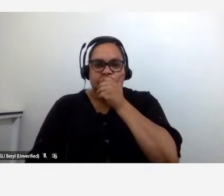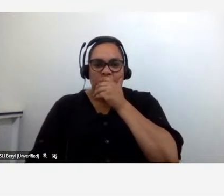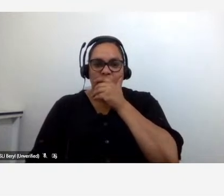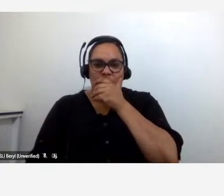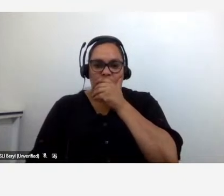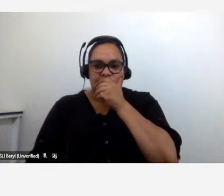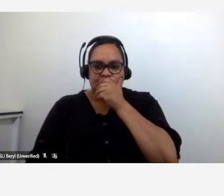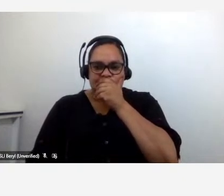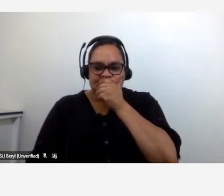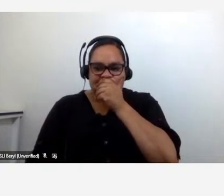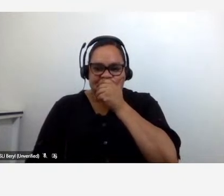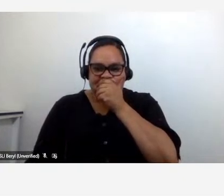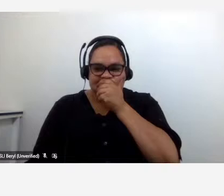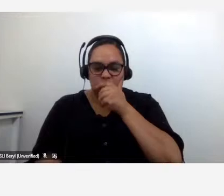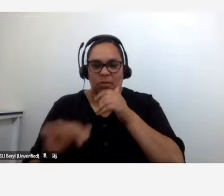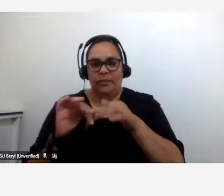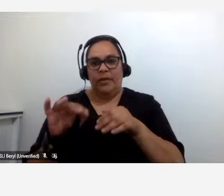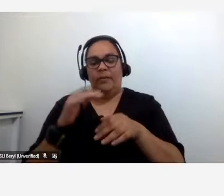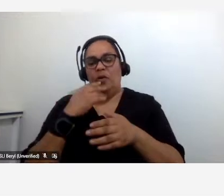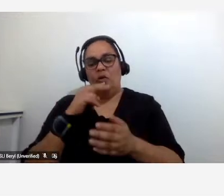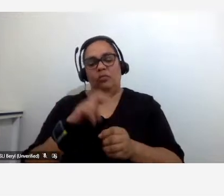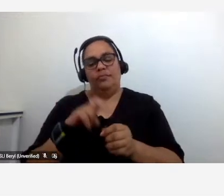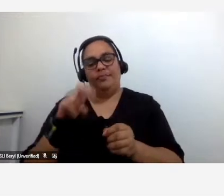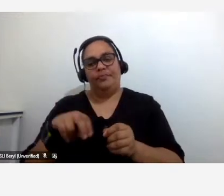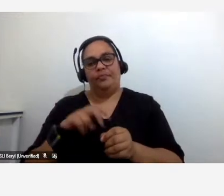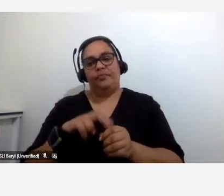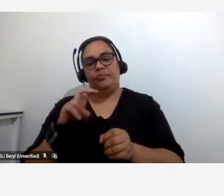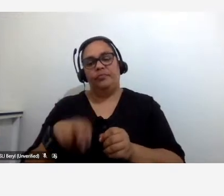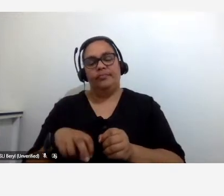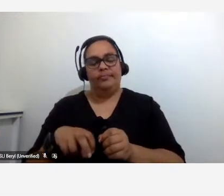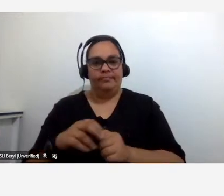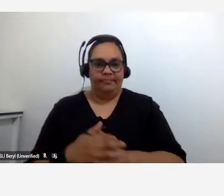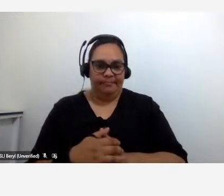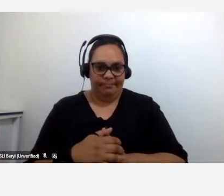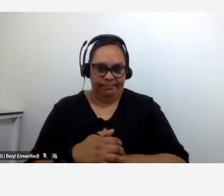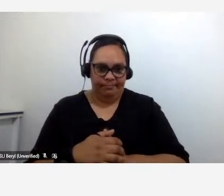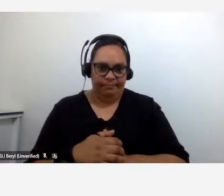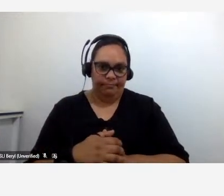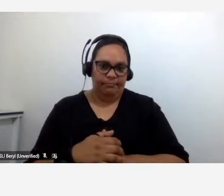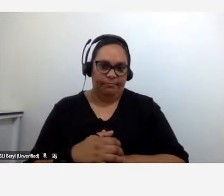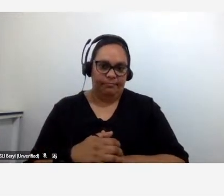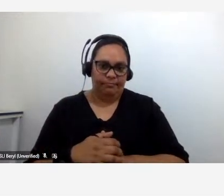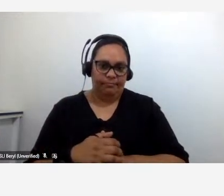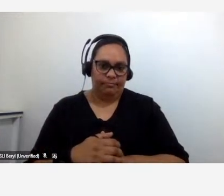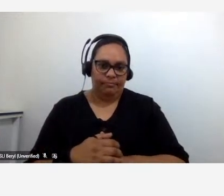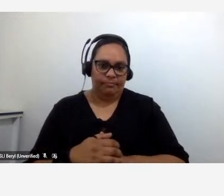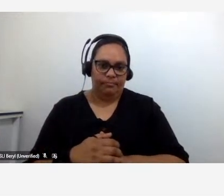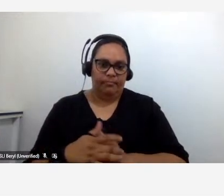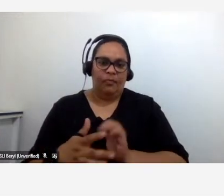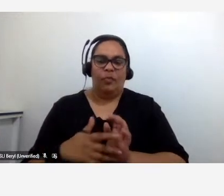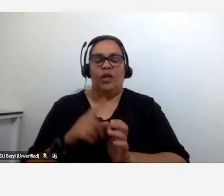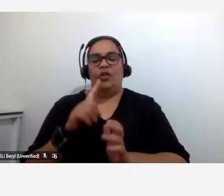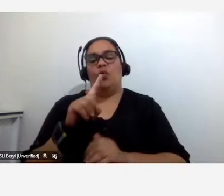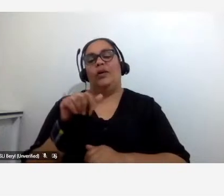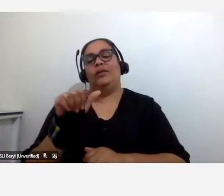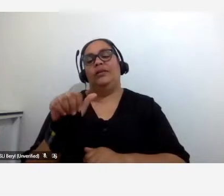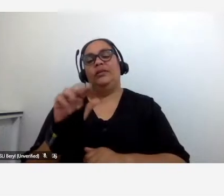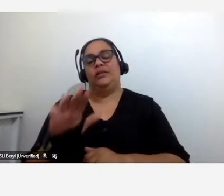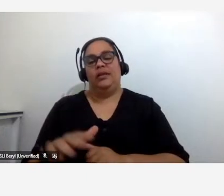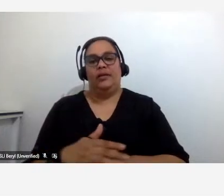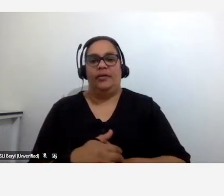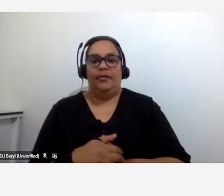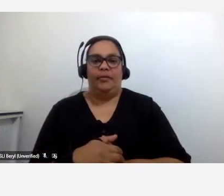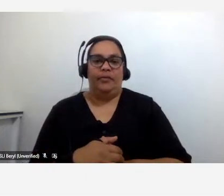resignations. Page 169. Resignations.